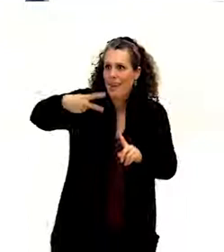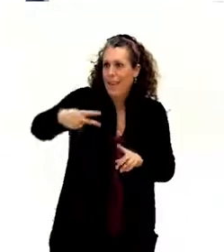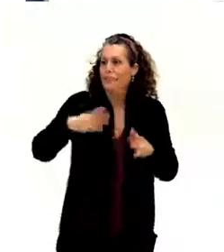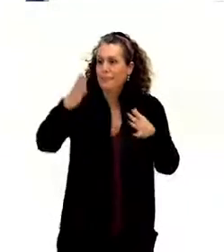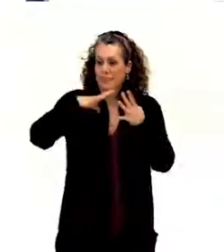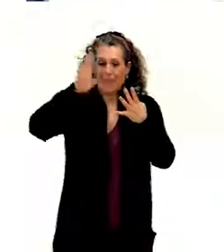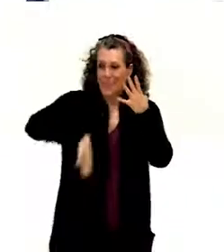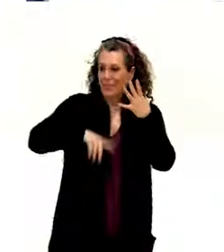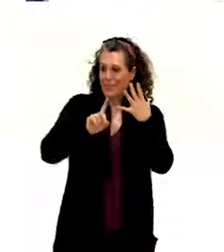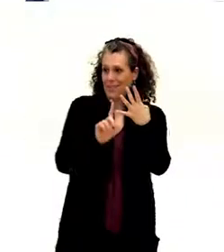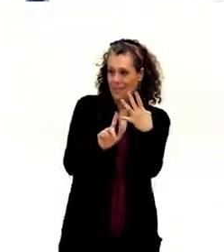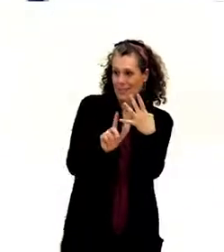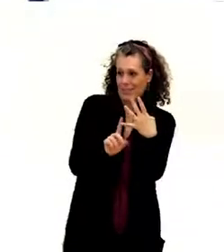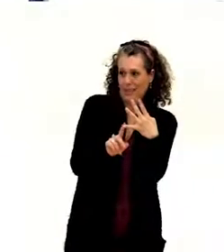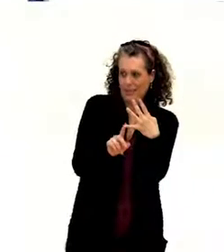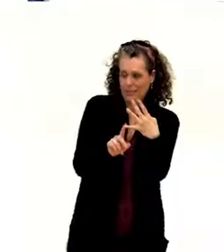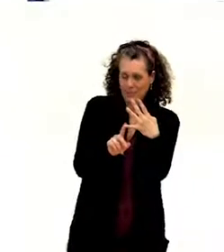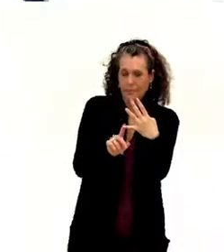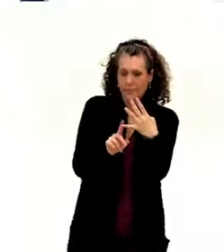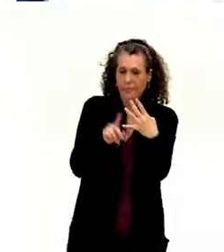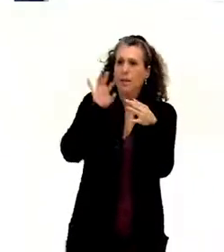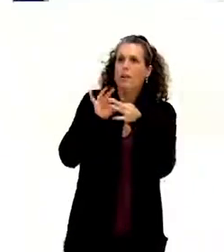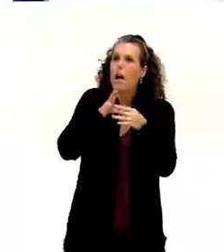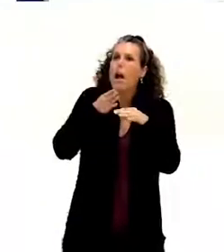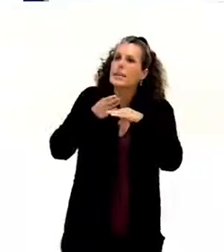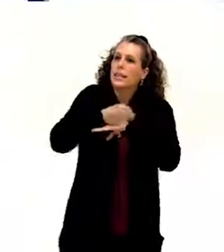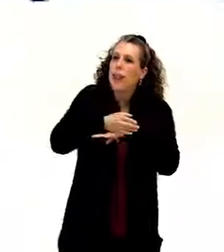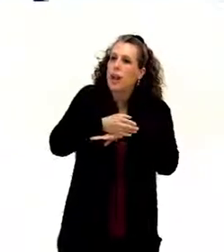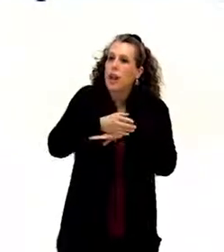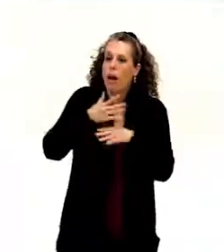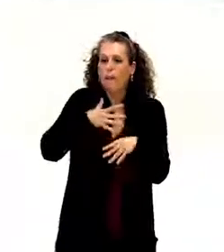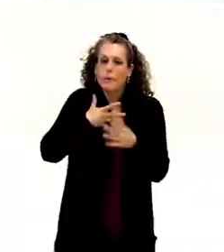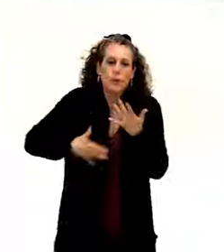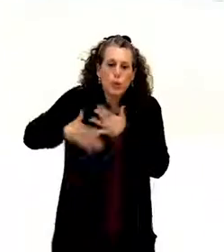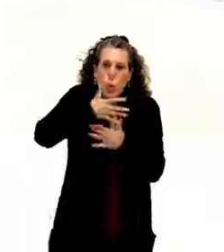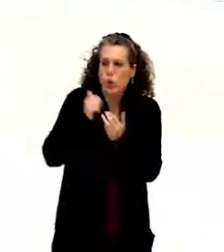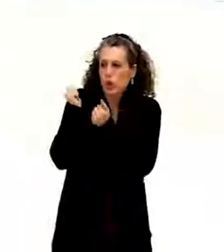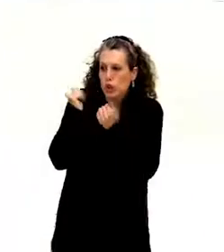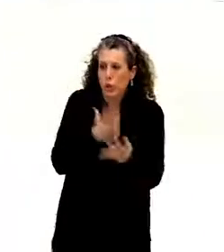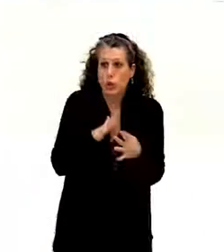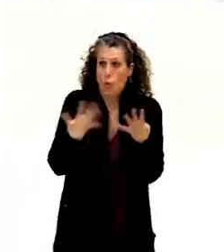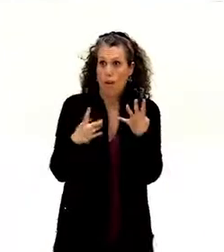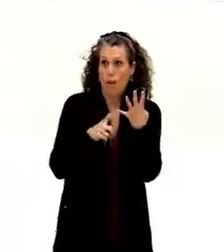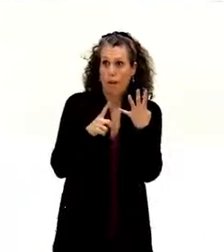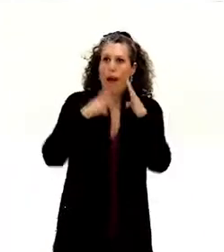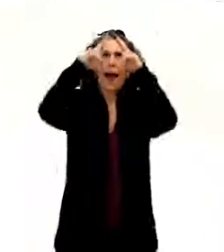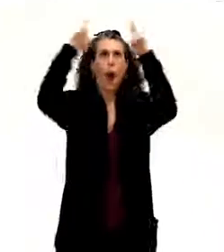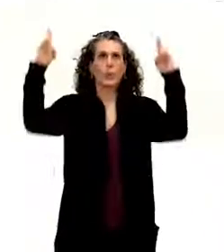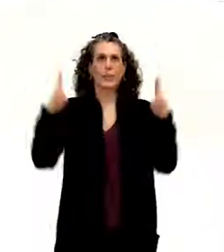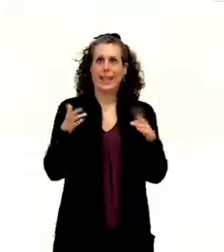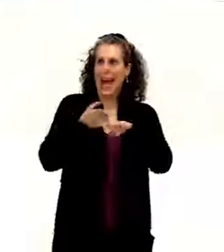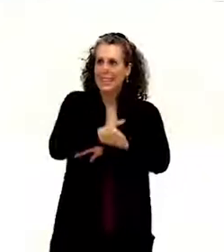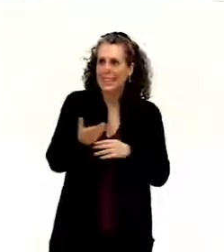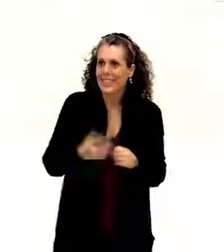last and not least, relates as part of the accessibility of social services, access to housing,